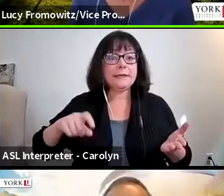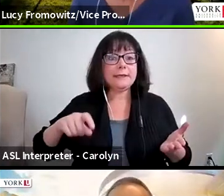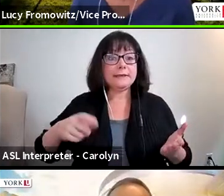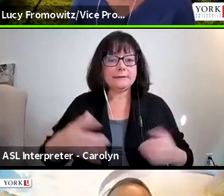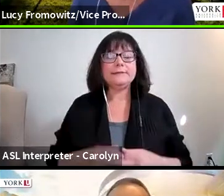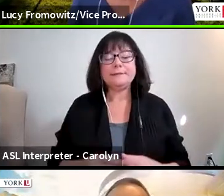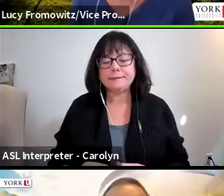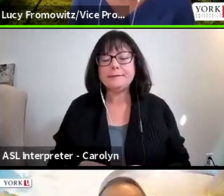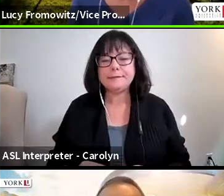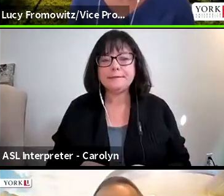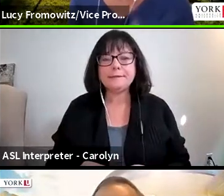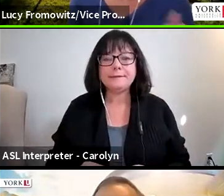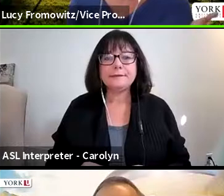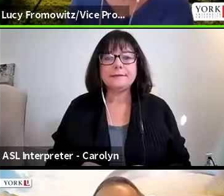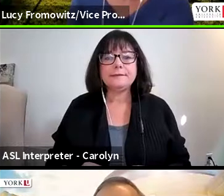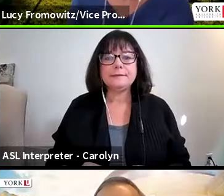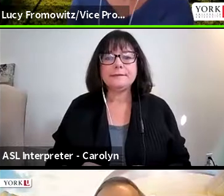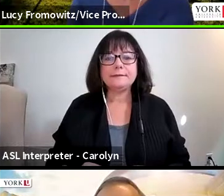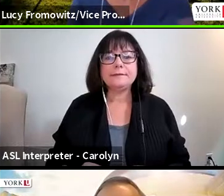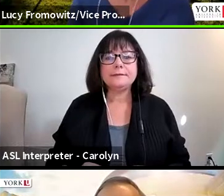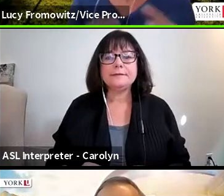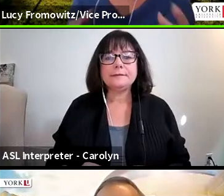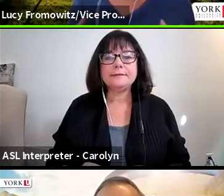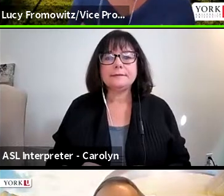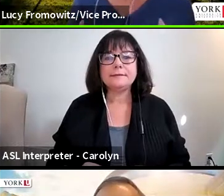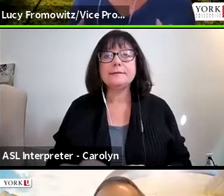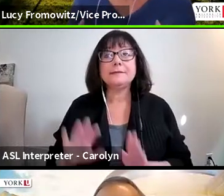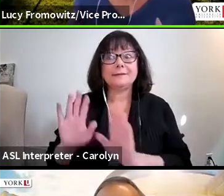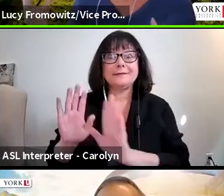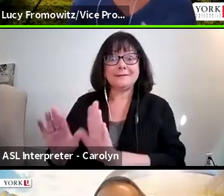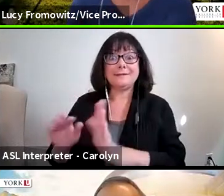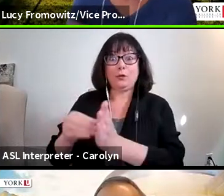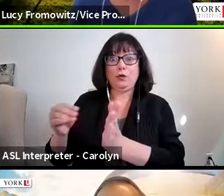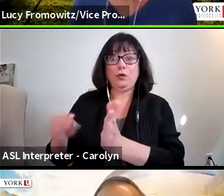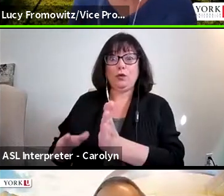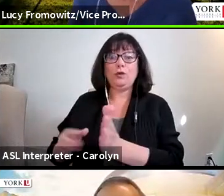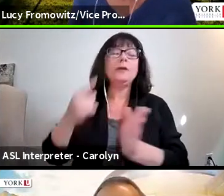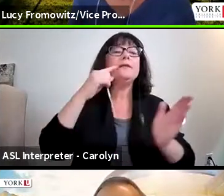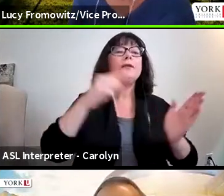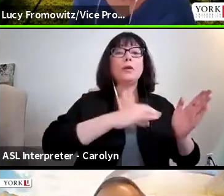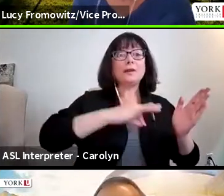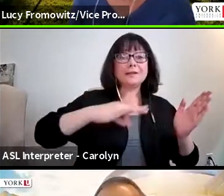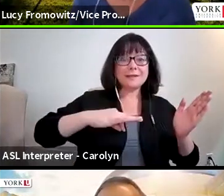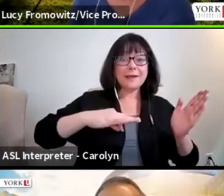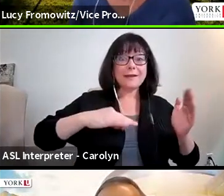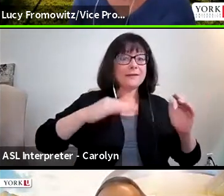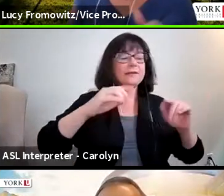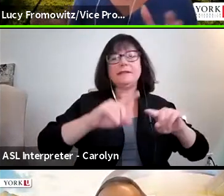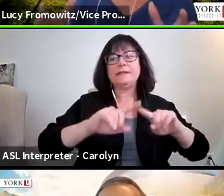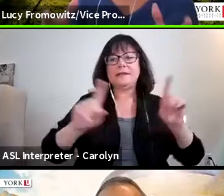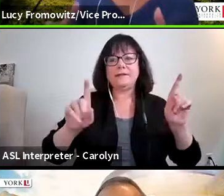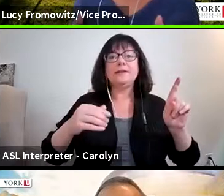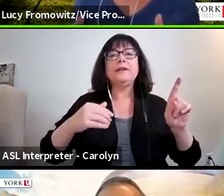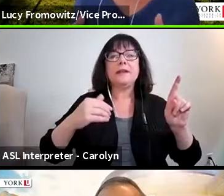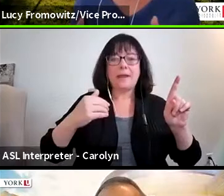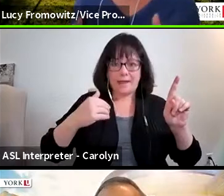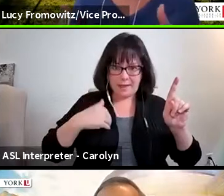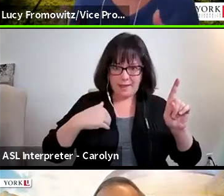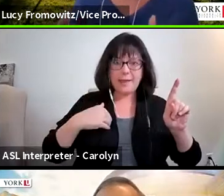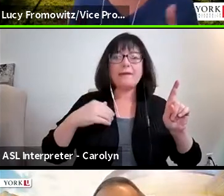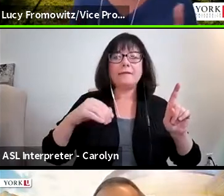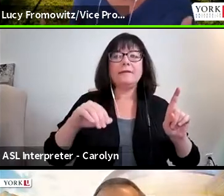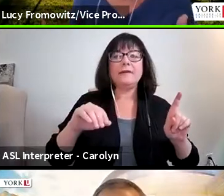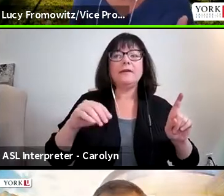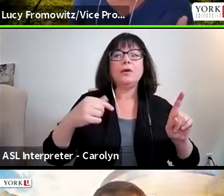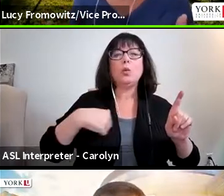necessary. Staff and faculty have a different route. The protocol is at our website, You Better Together,